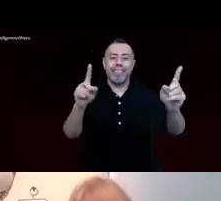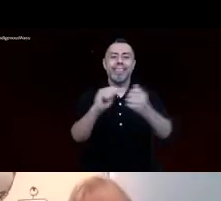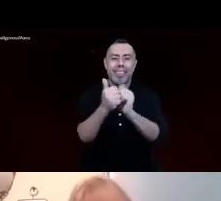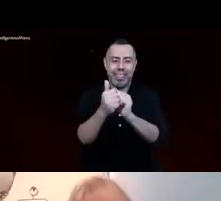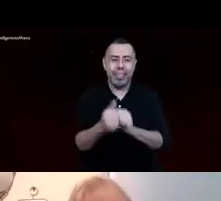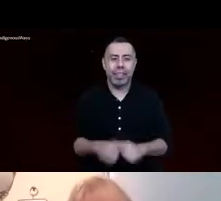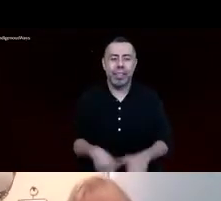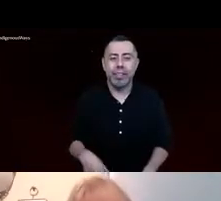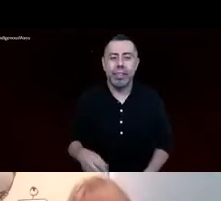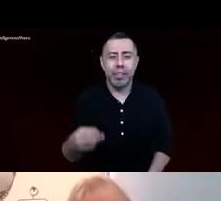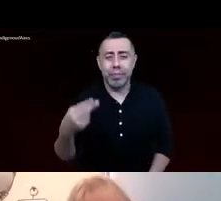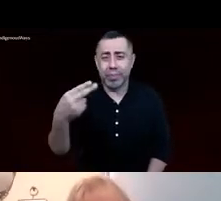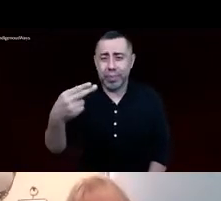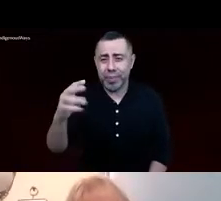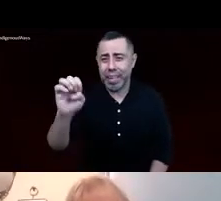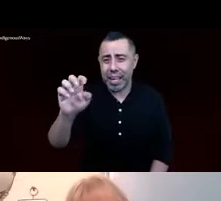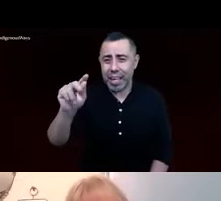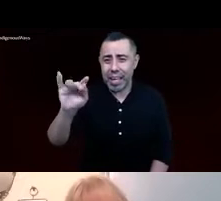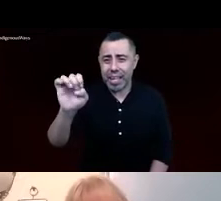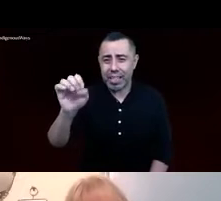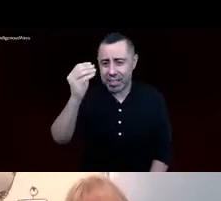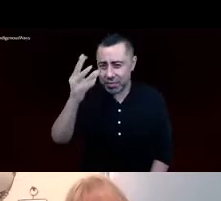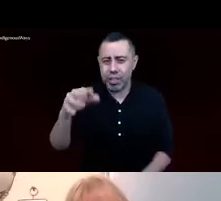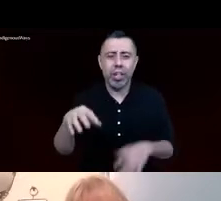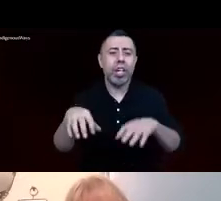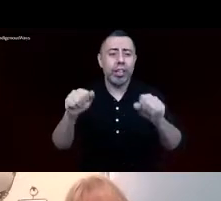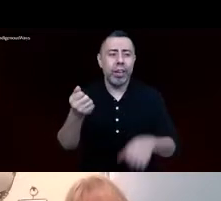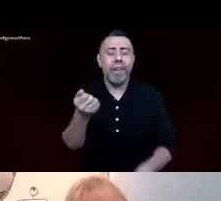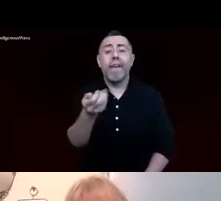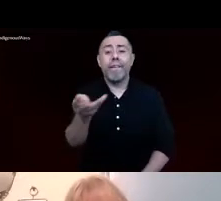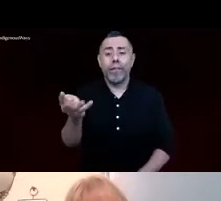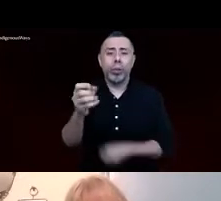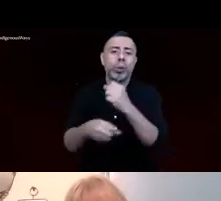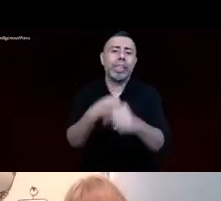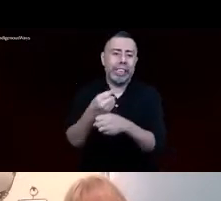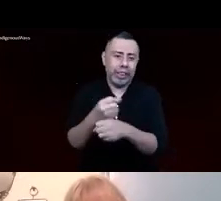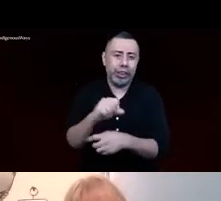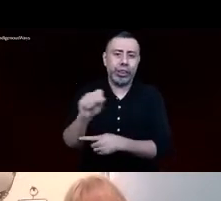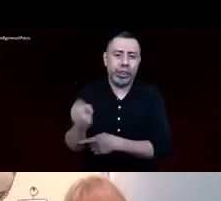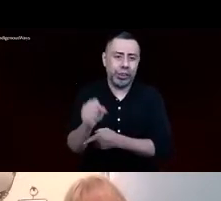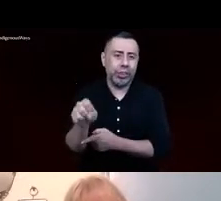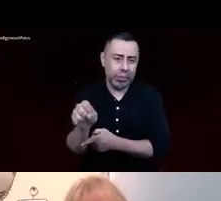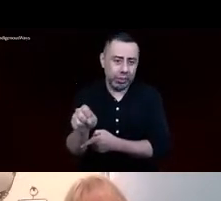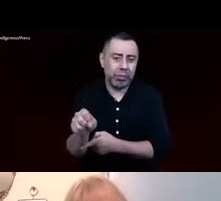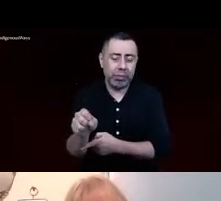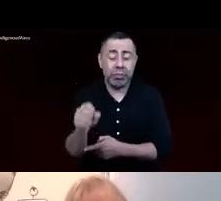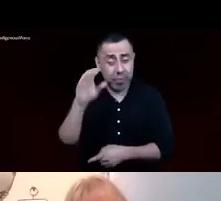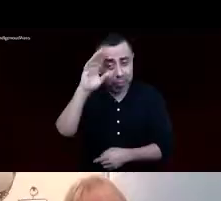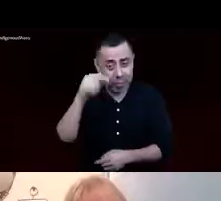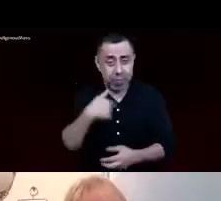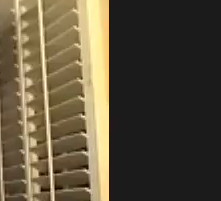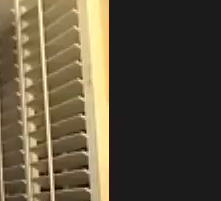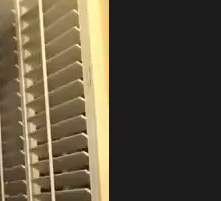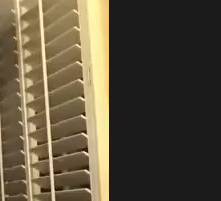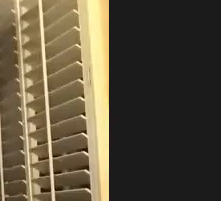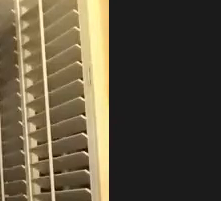Hetty, it took a couple of years, I think. And, you know, I retired in 2006,